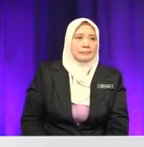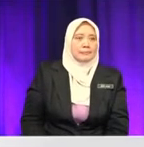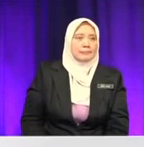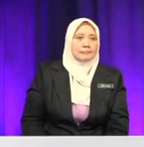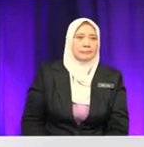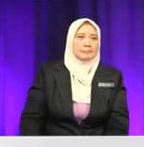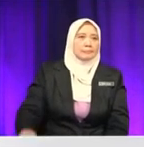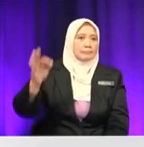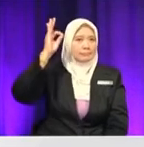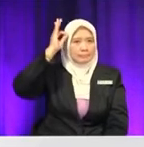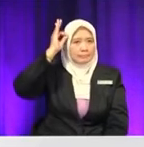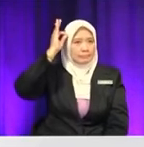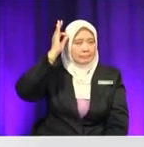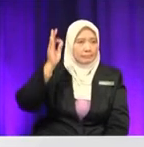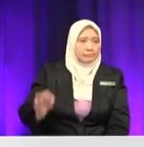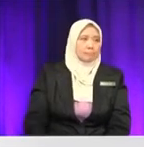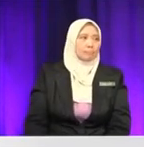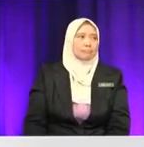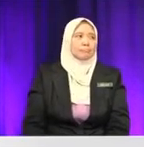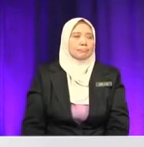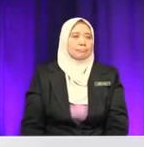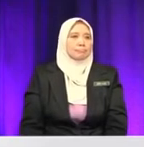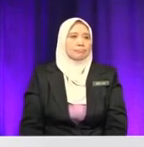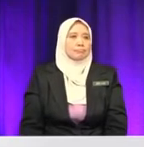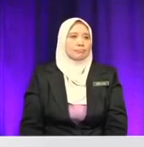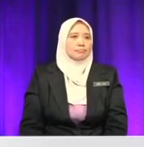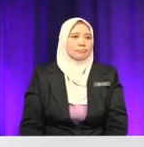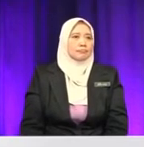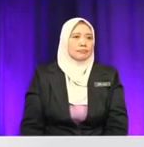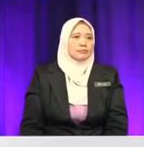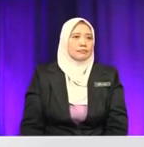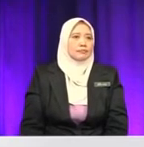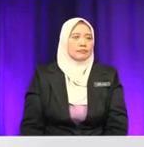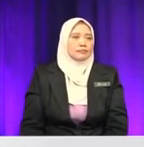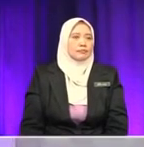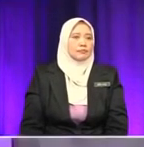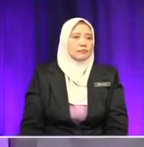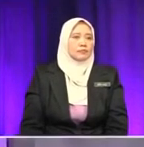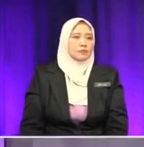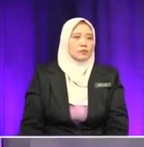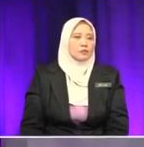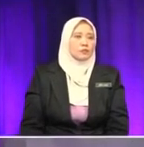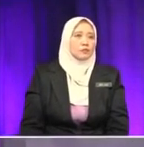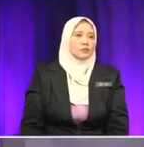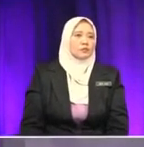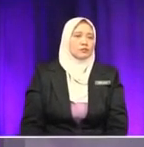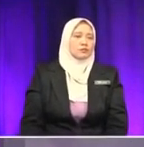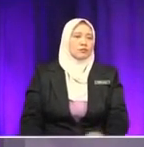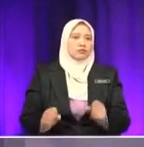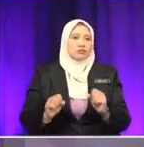Faisal, what's your green answer to this one question, Faisal? My VA is can allow new ways of